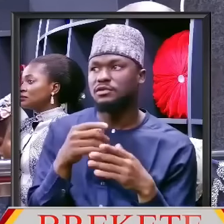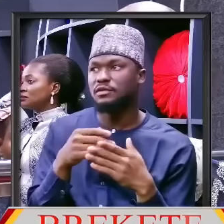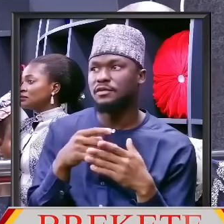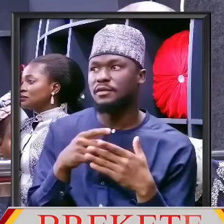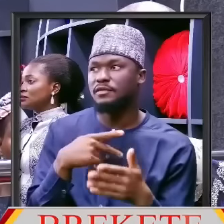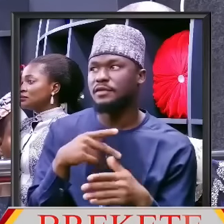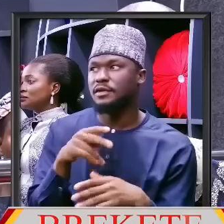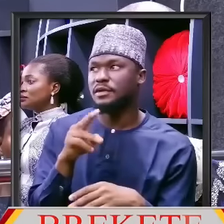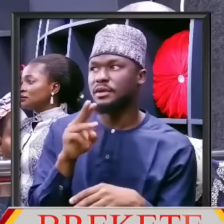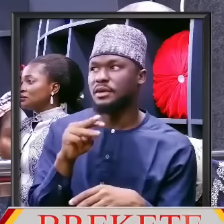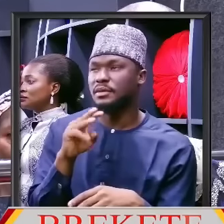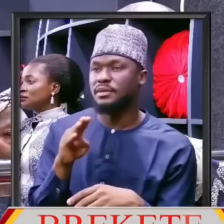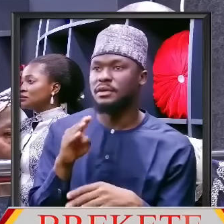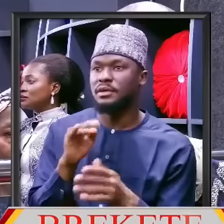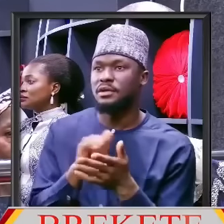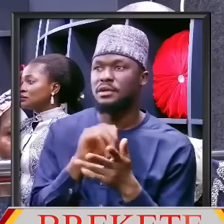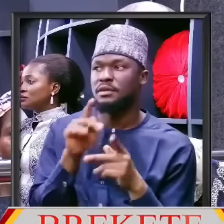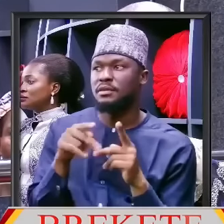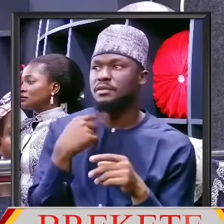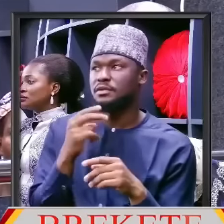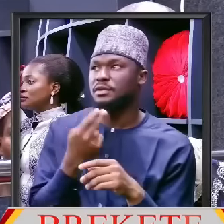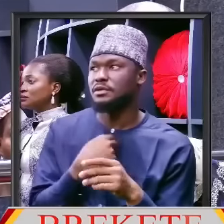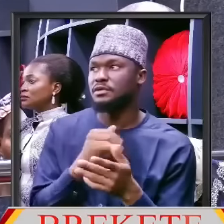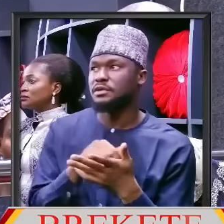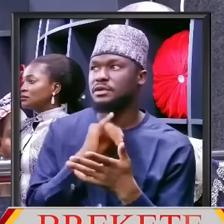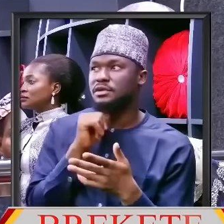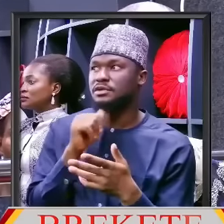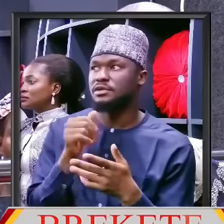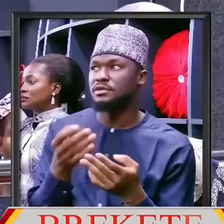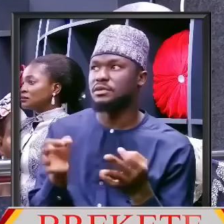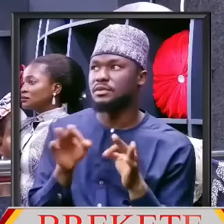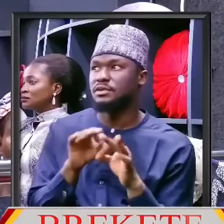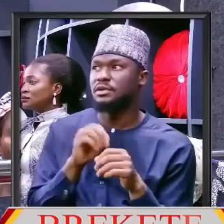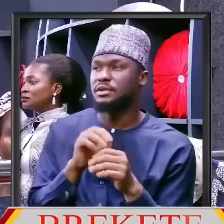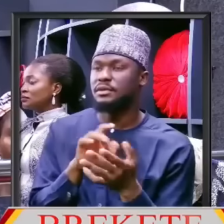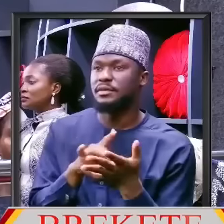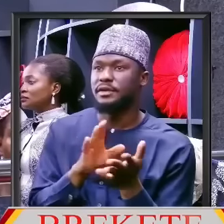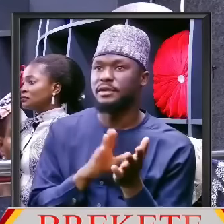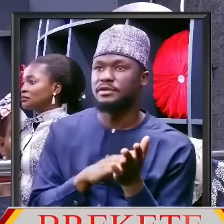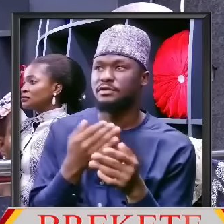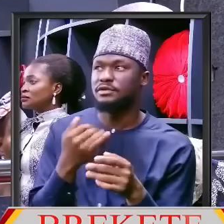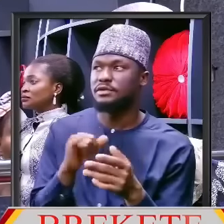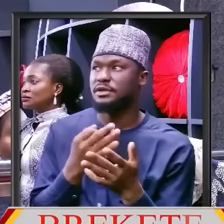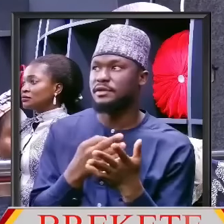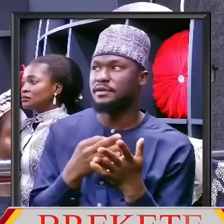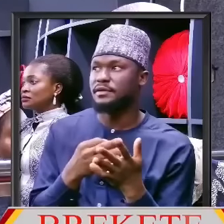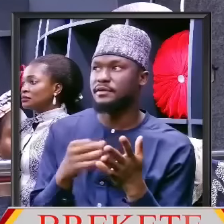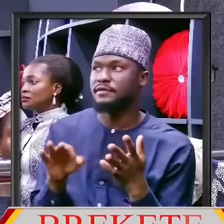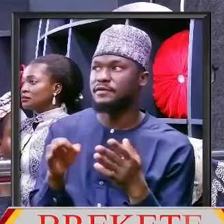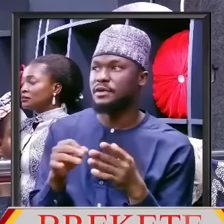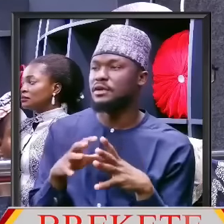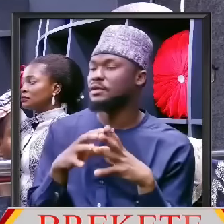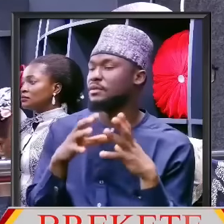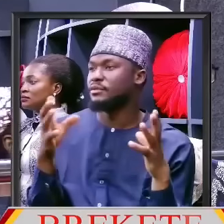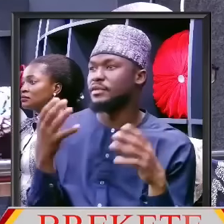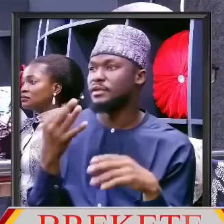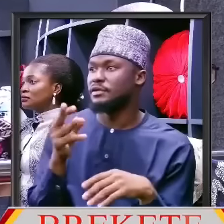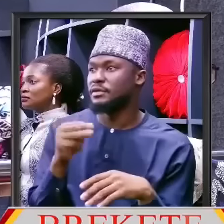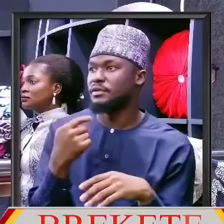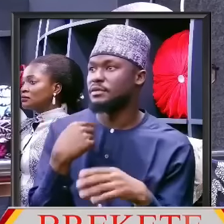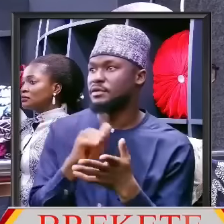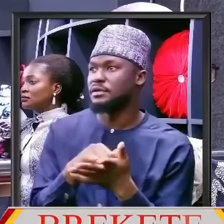pre-MB. Where people don't even tell us say no necessary for medical school. They can't fail plenty of them. Then they